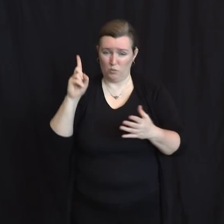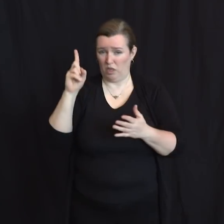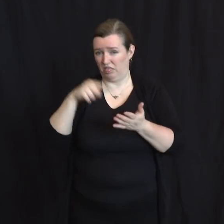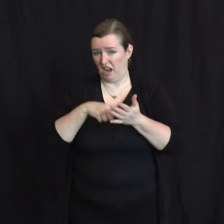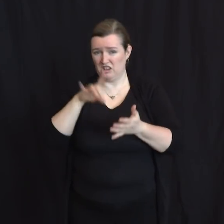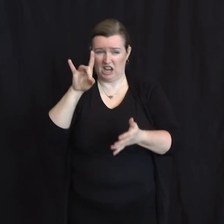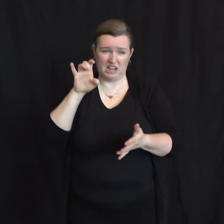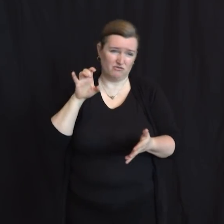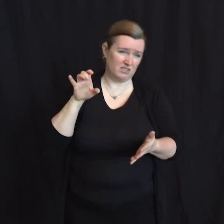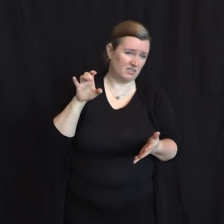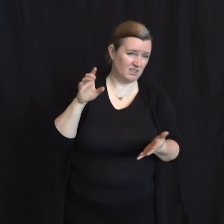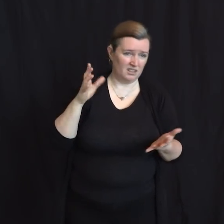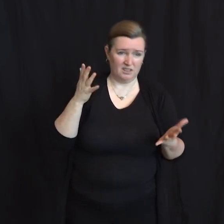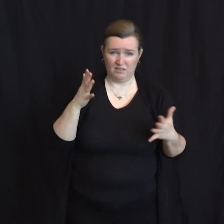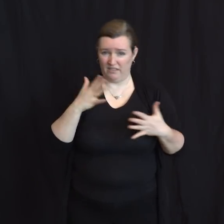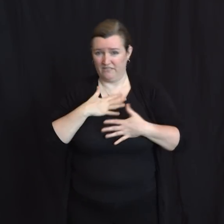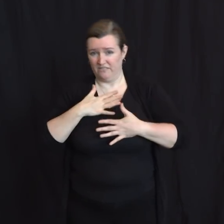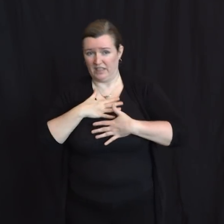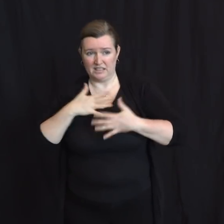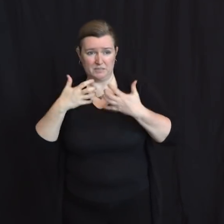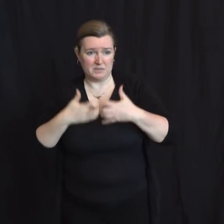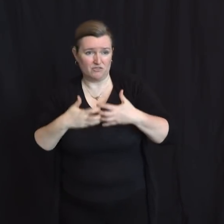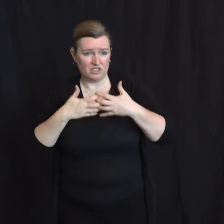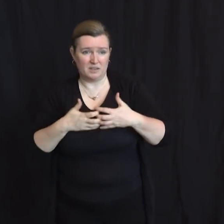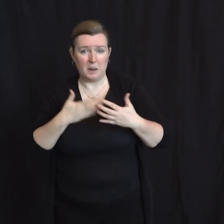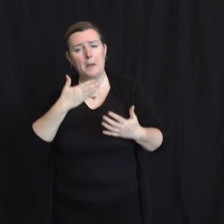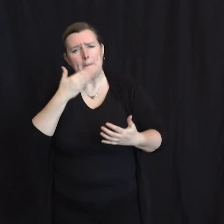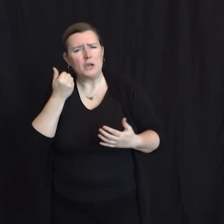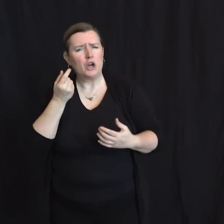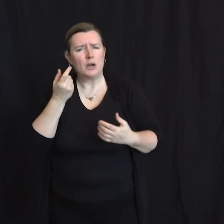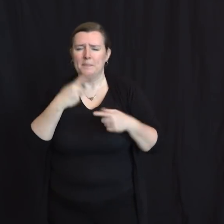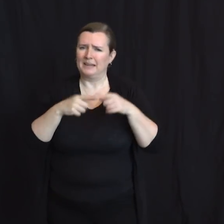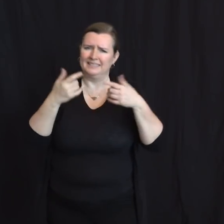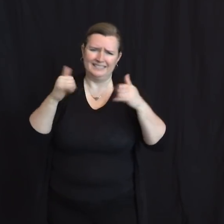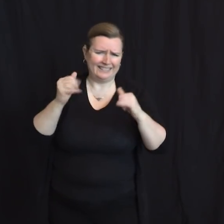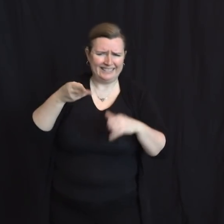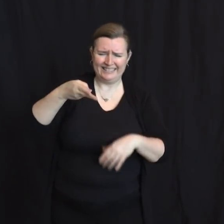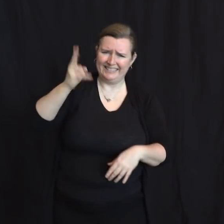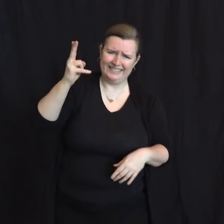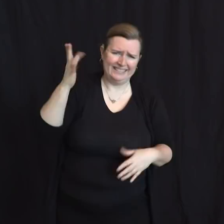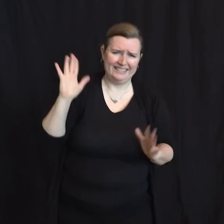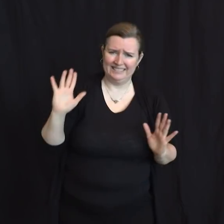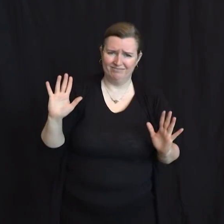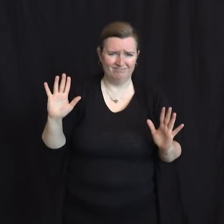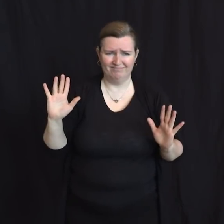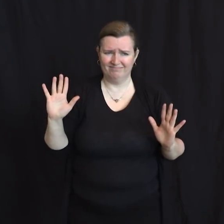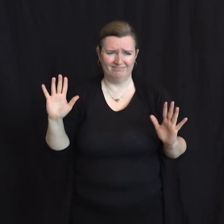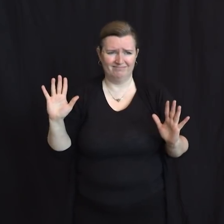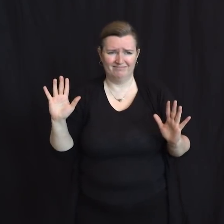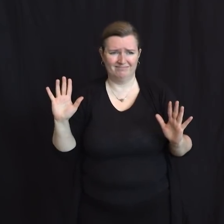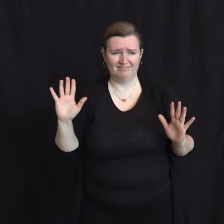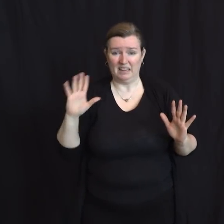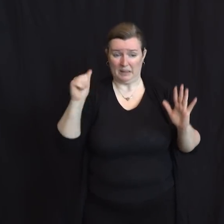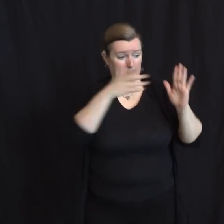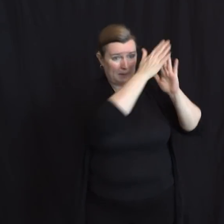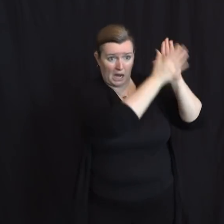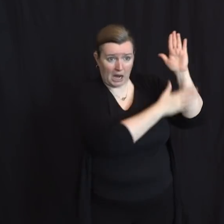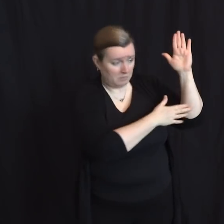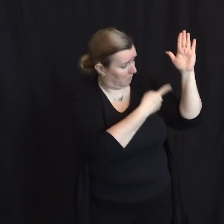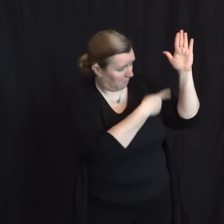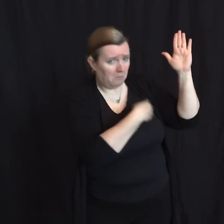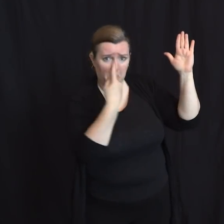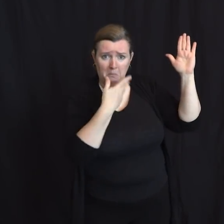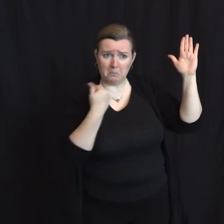and ventilator use, while it's better, is still high. And the map looks better. We get all that, but we are not out